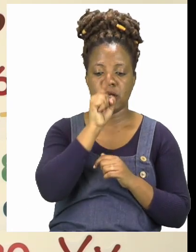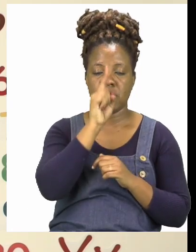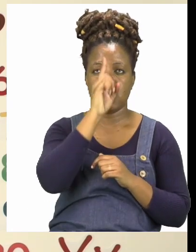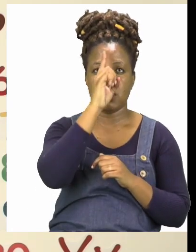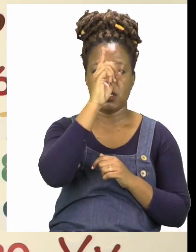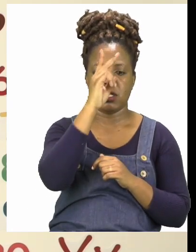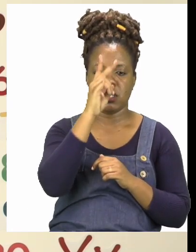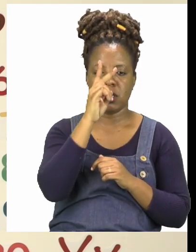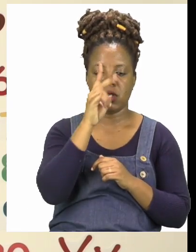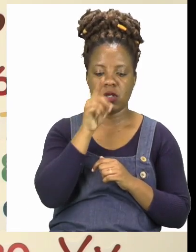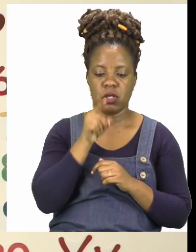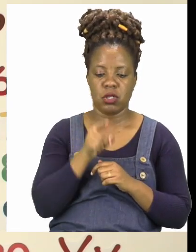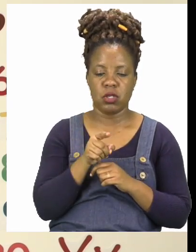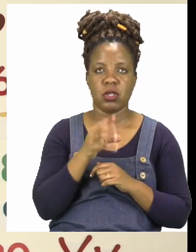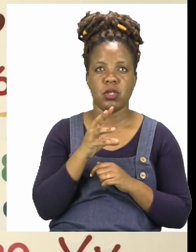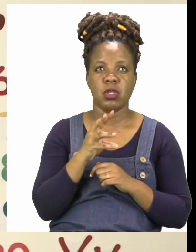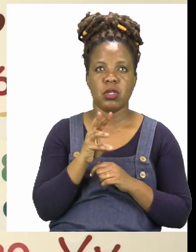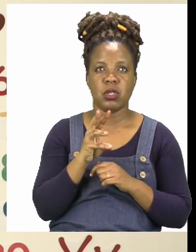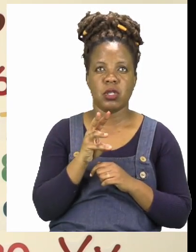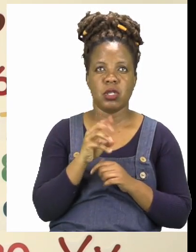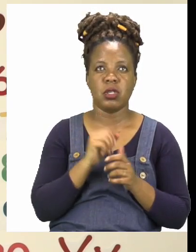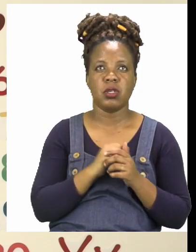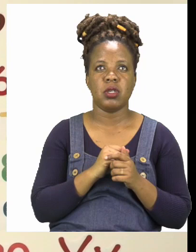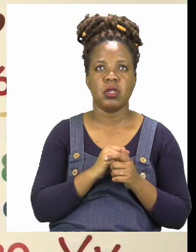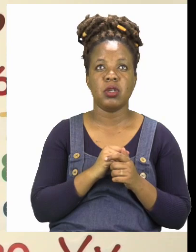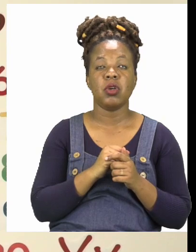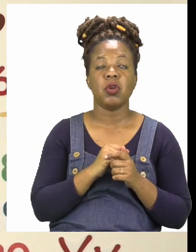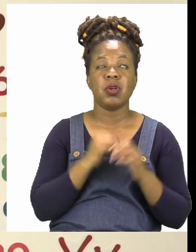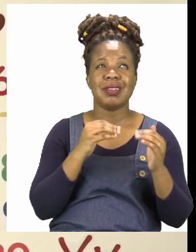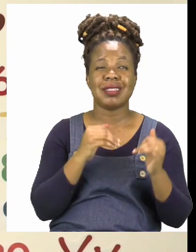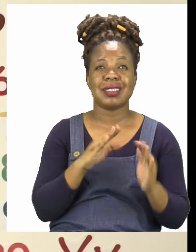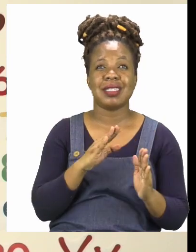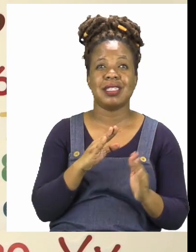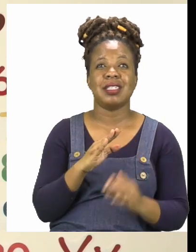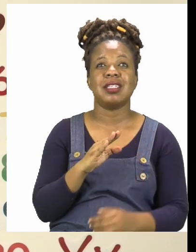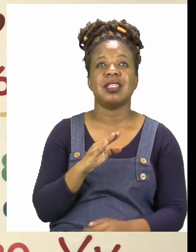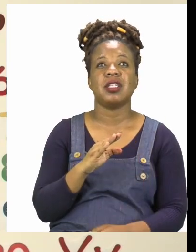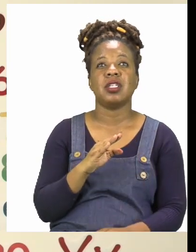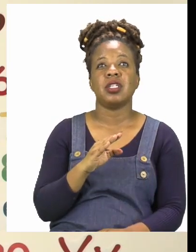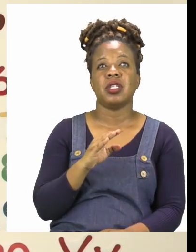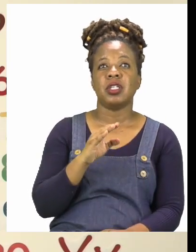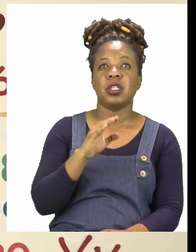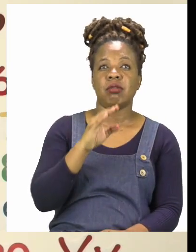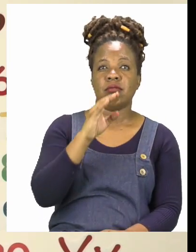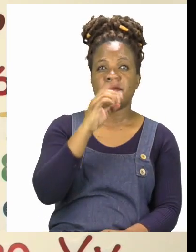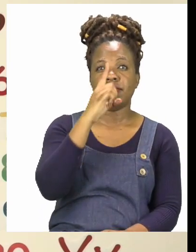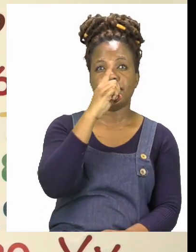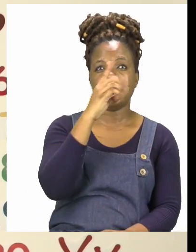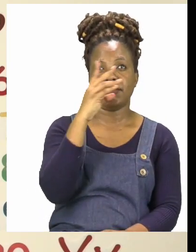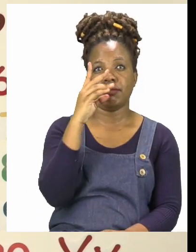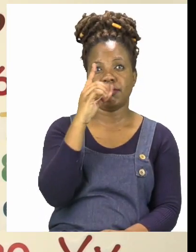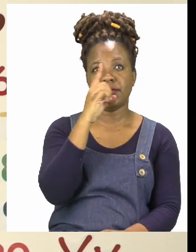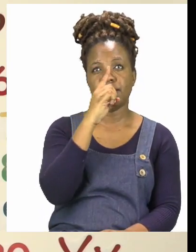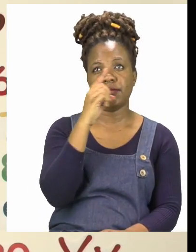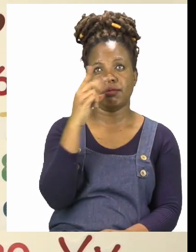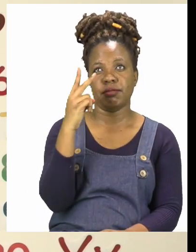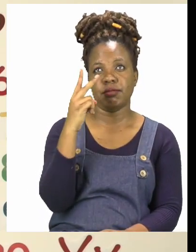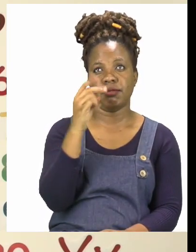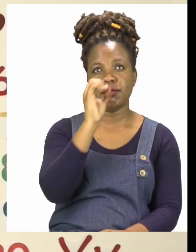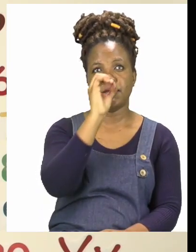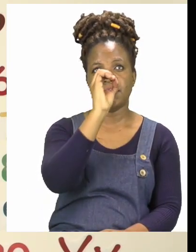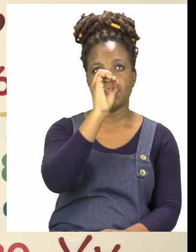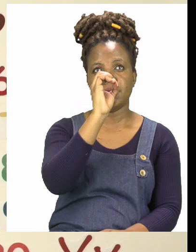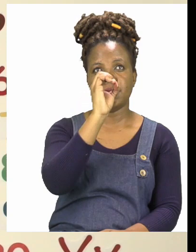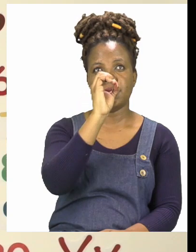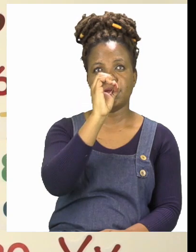minutes. So when we start here at 12, we say that it is 0 when we're counting in the minutes. There's